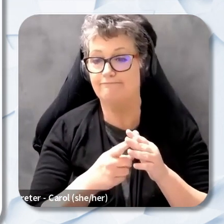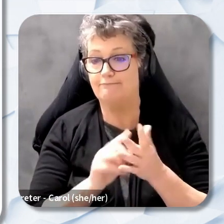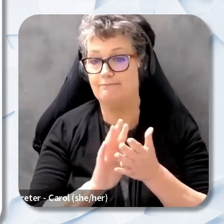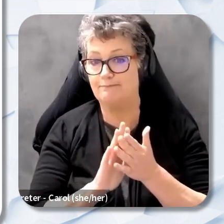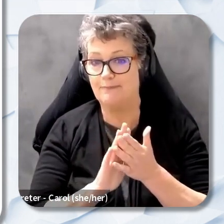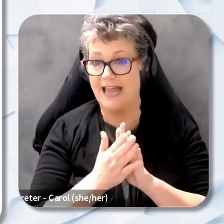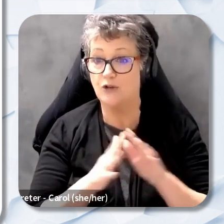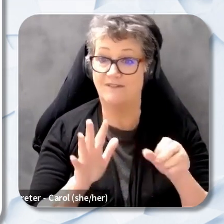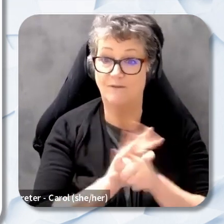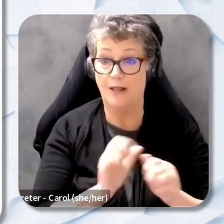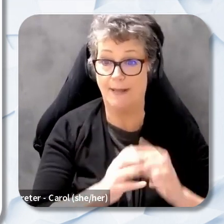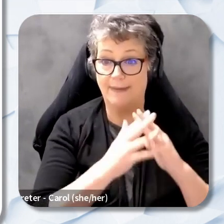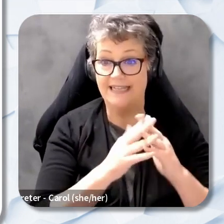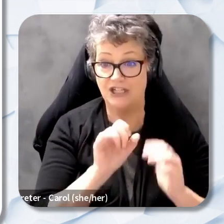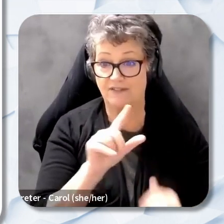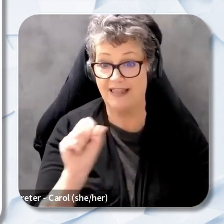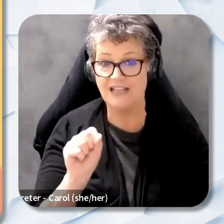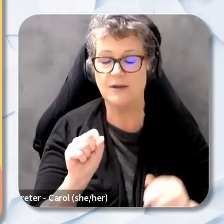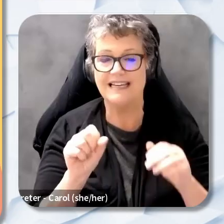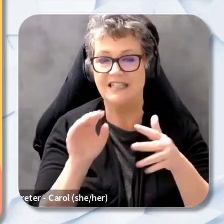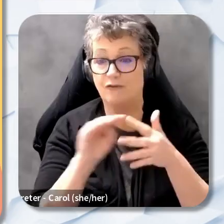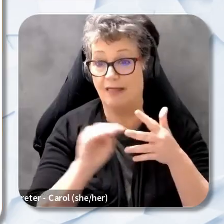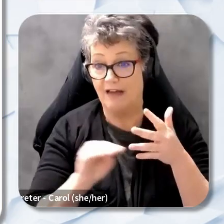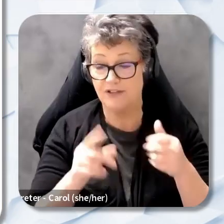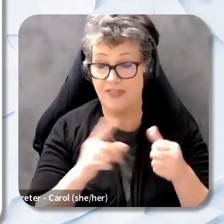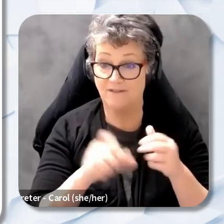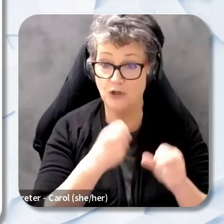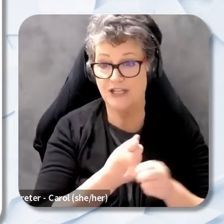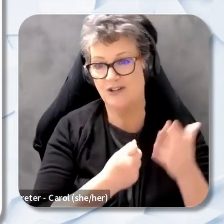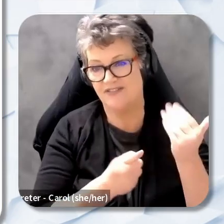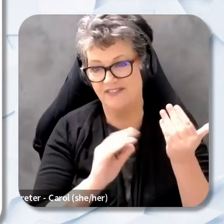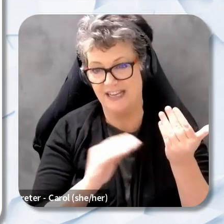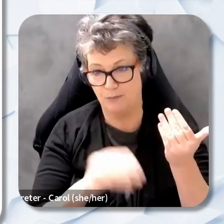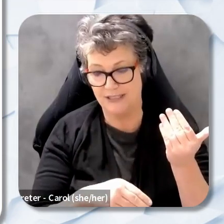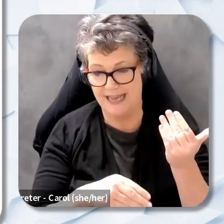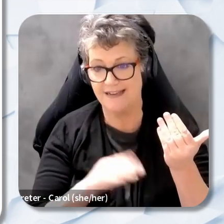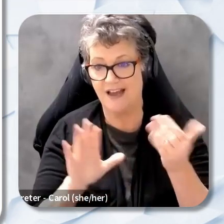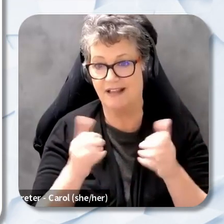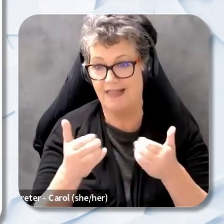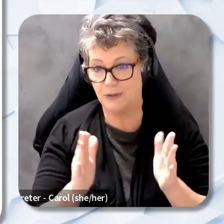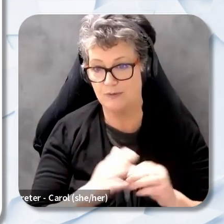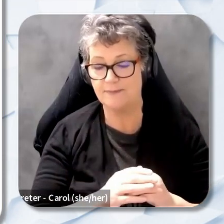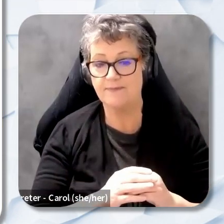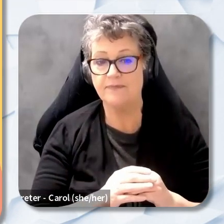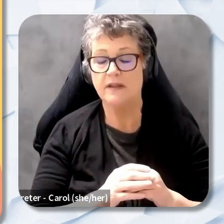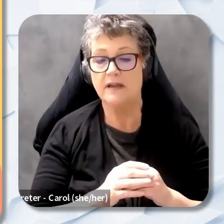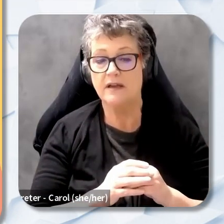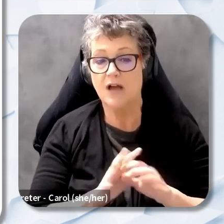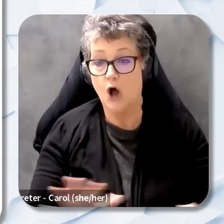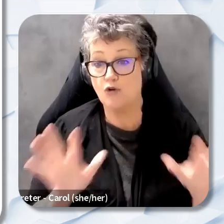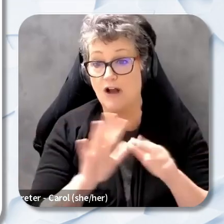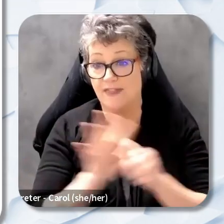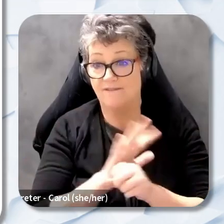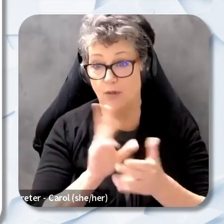of class, there will be different levels. The first year is only 15% of your classrooms across your program.